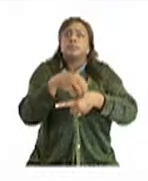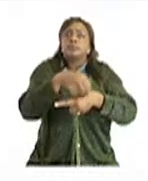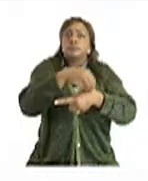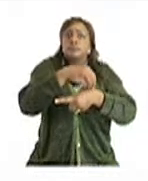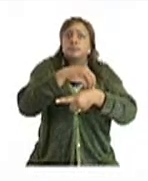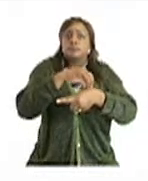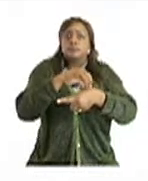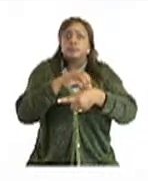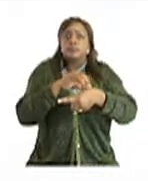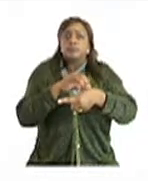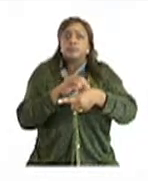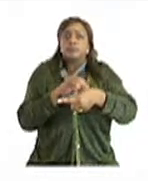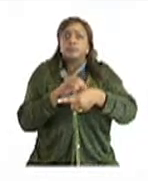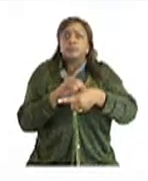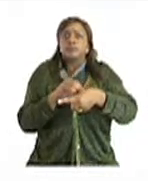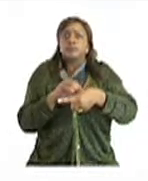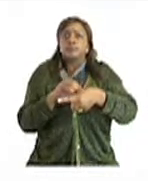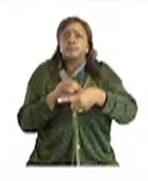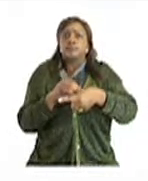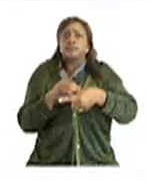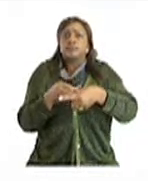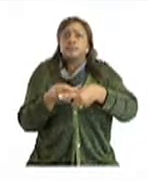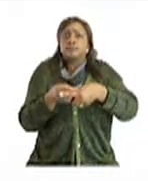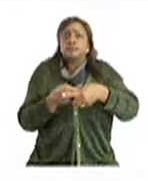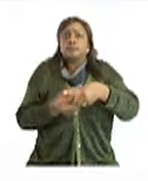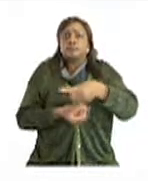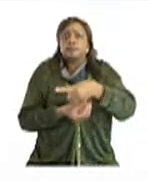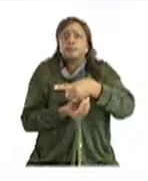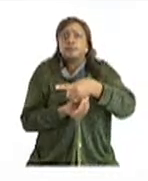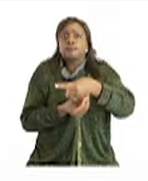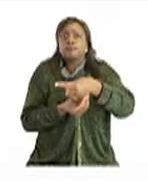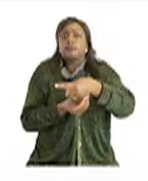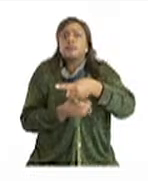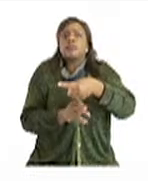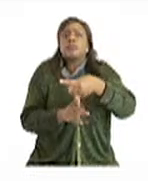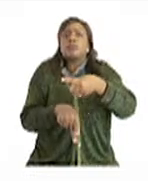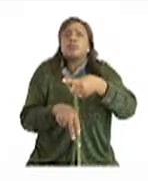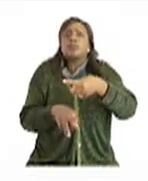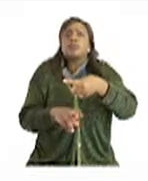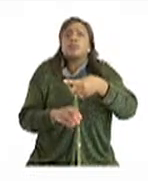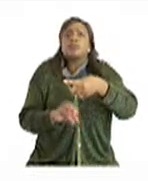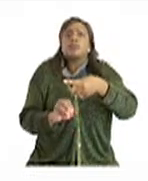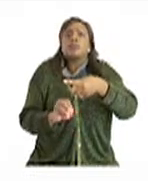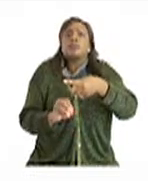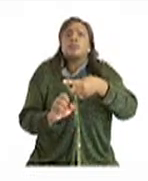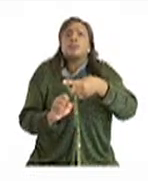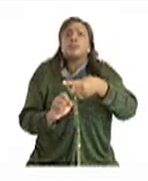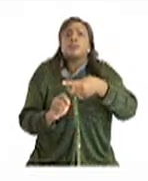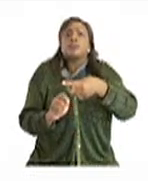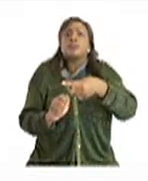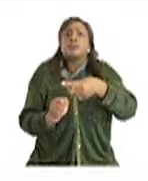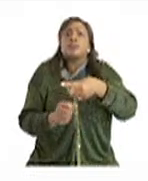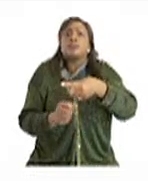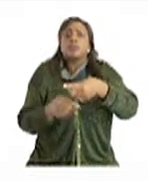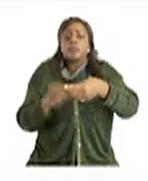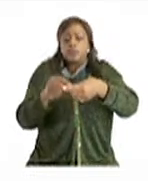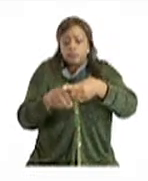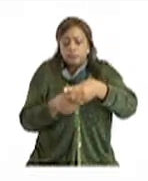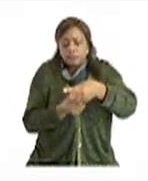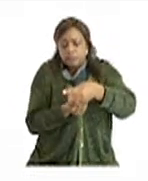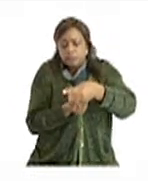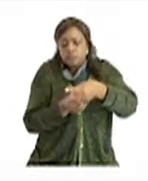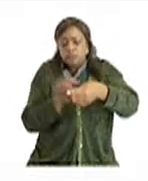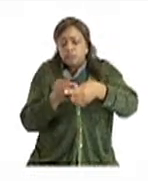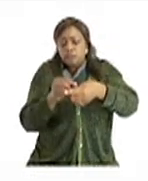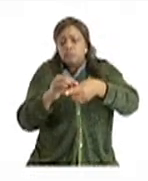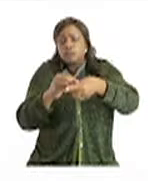vessel we go into a structure known as the prostate gland, and from the prostate gland we have the urethra,